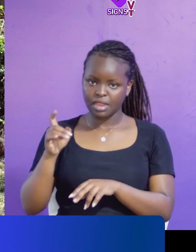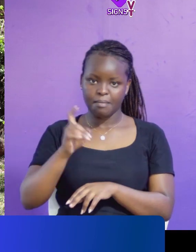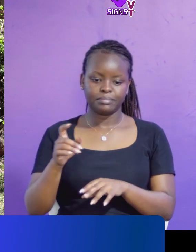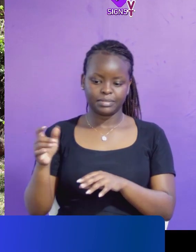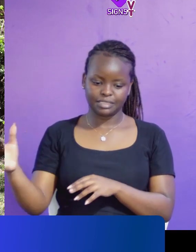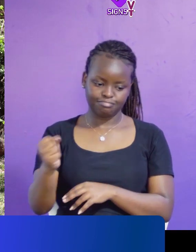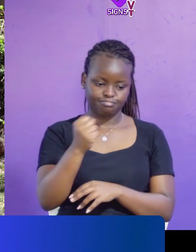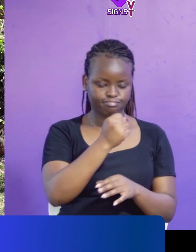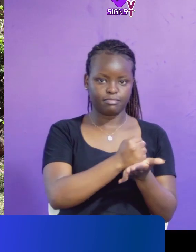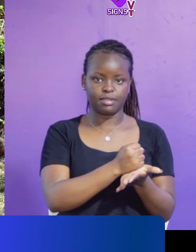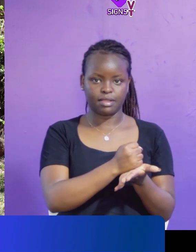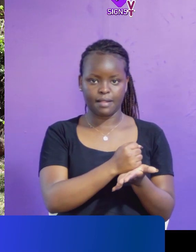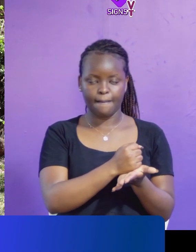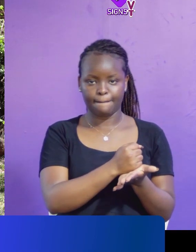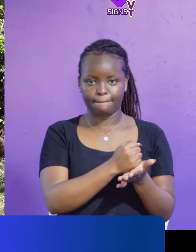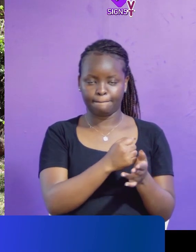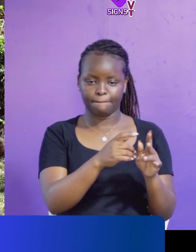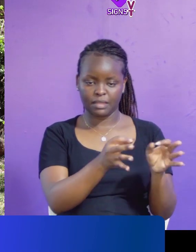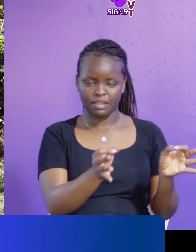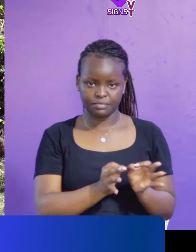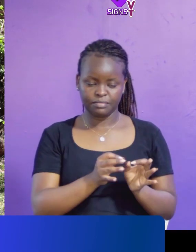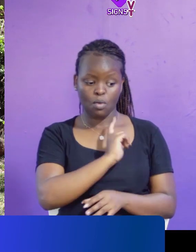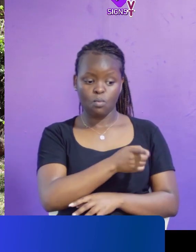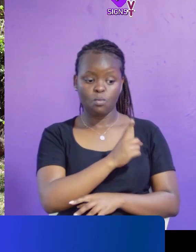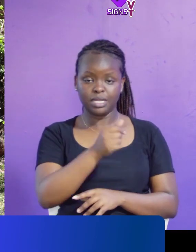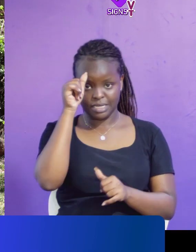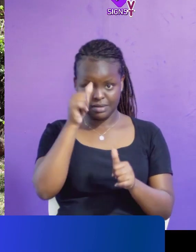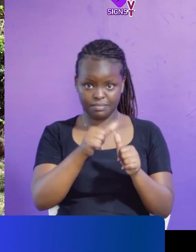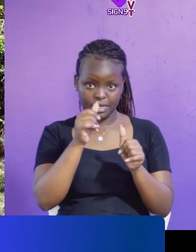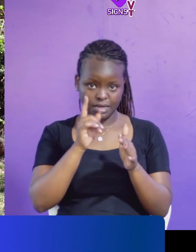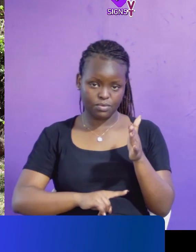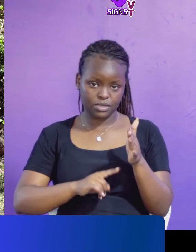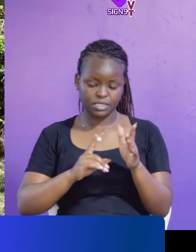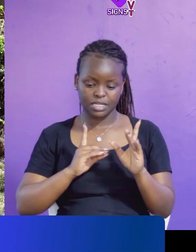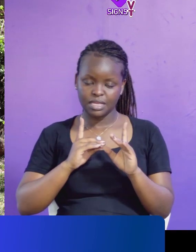This serves as a warning and a reminder that discipline